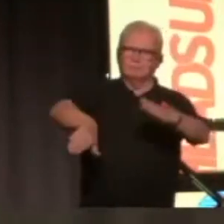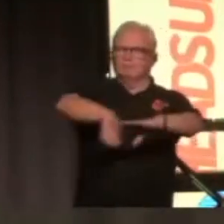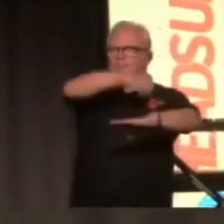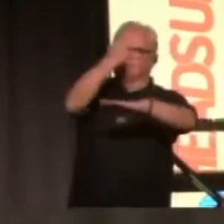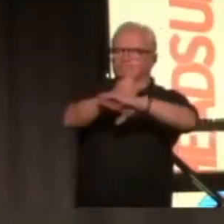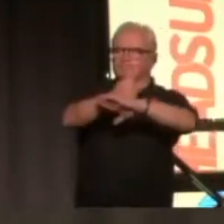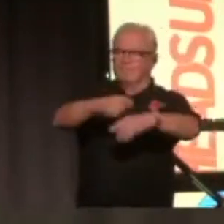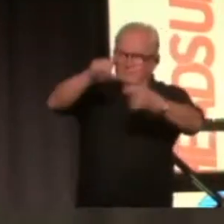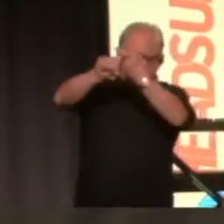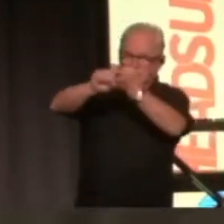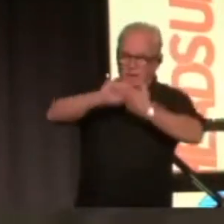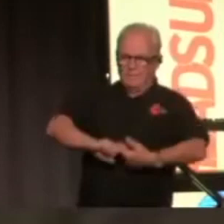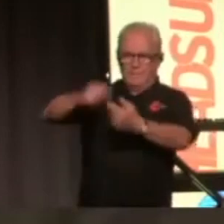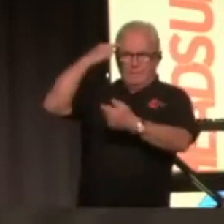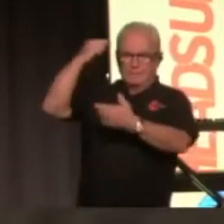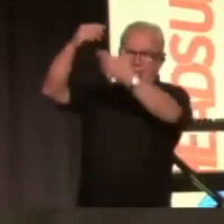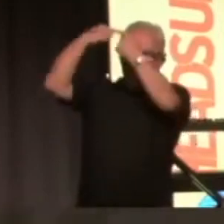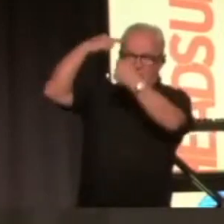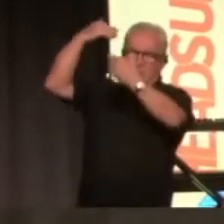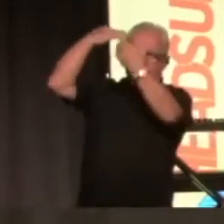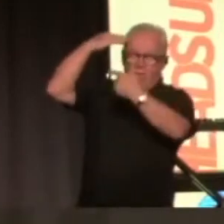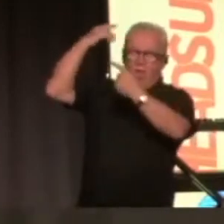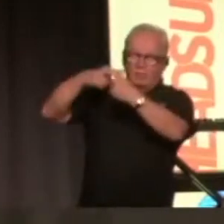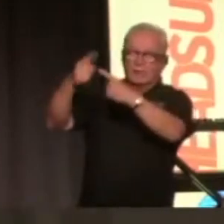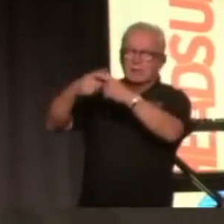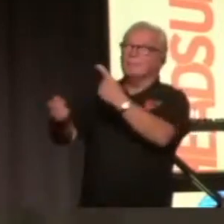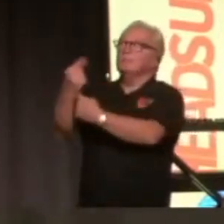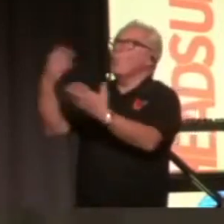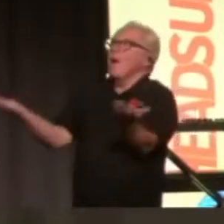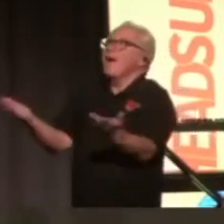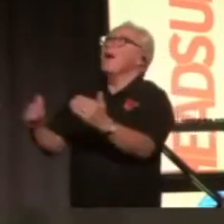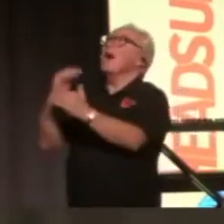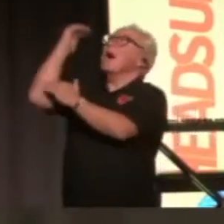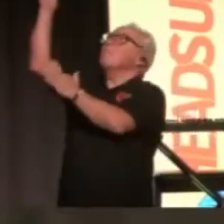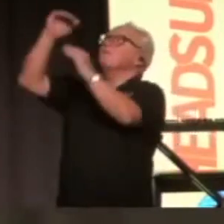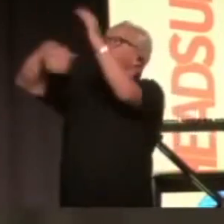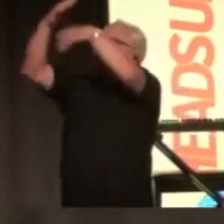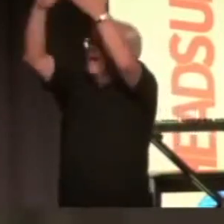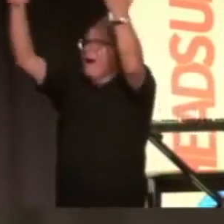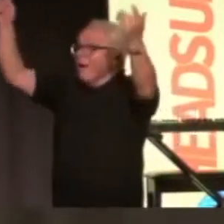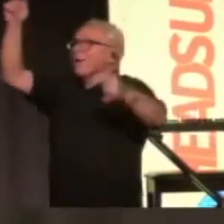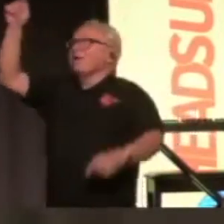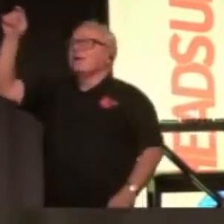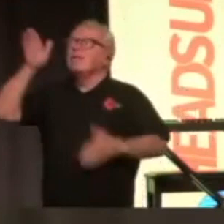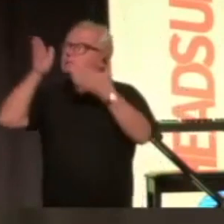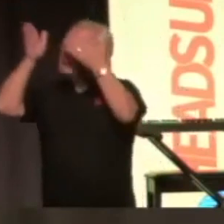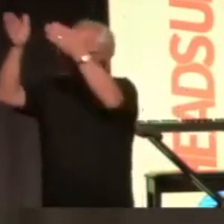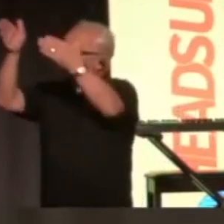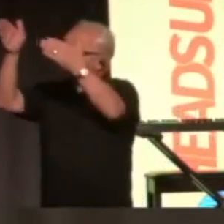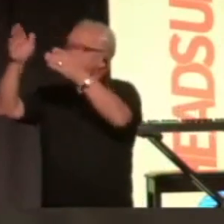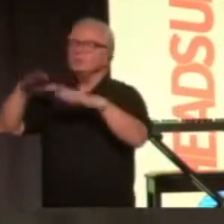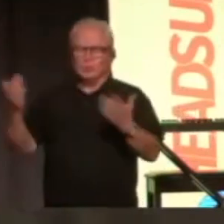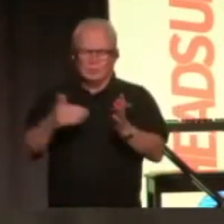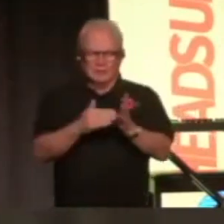Fix it to your minds, our heads, on things above. And here's where I want to get to today.